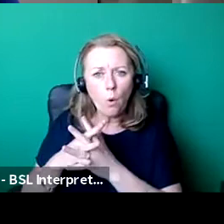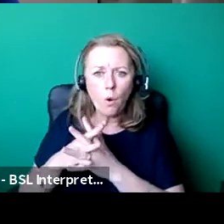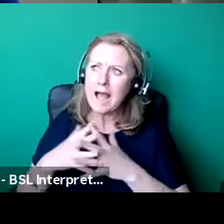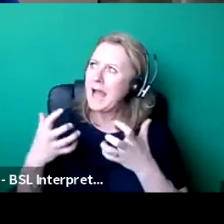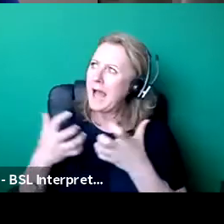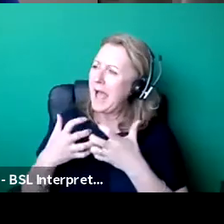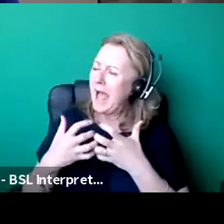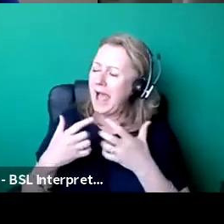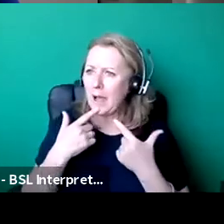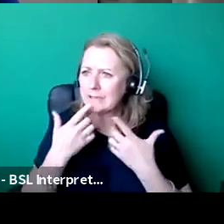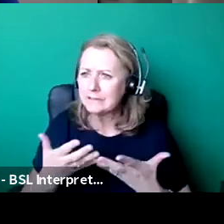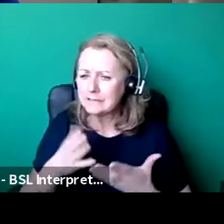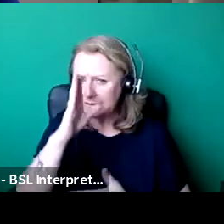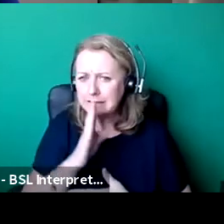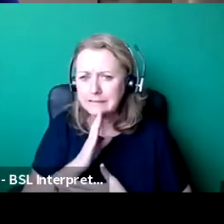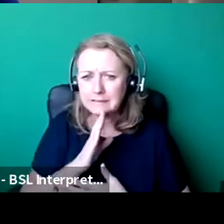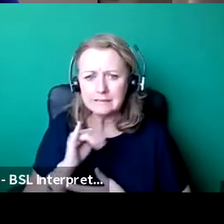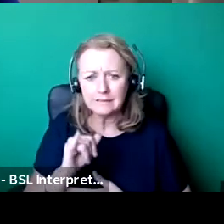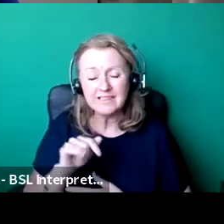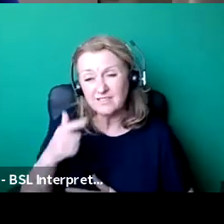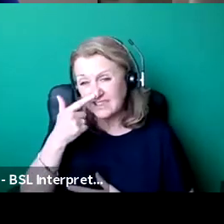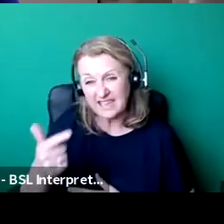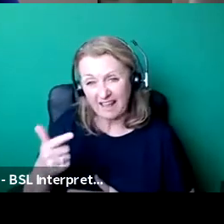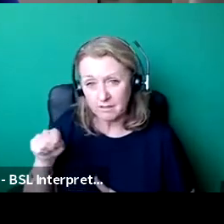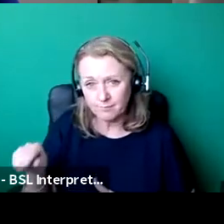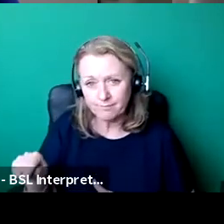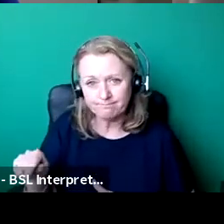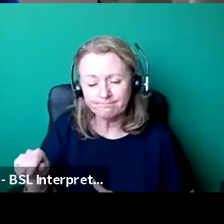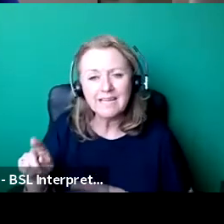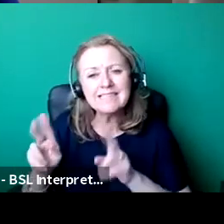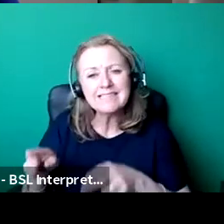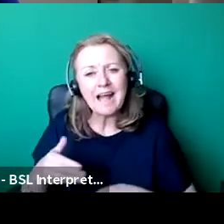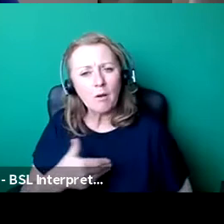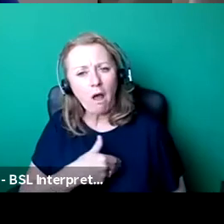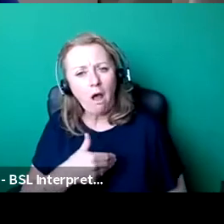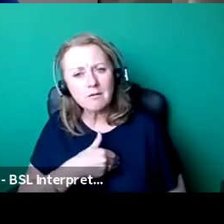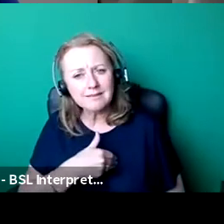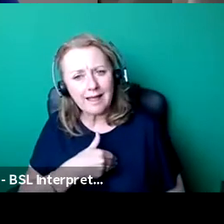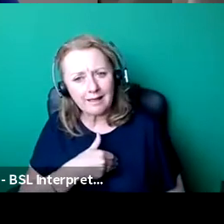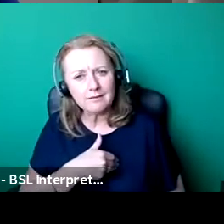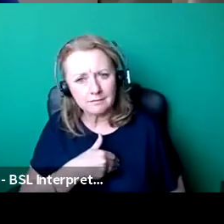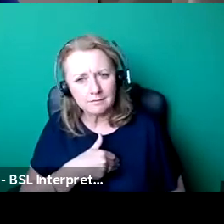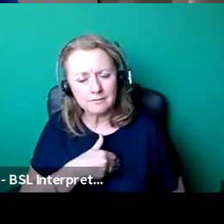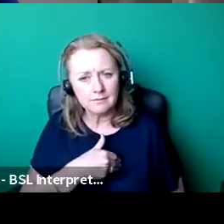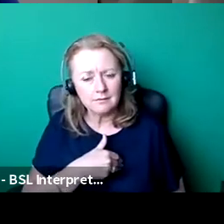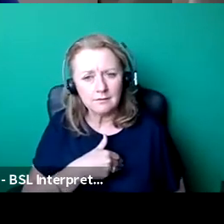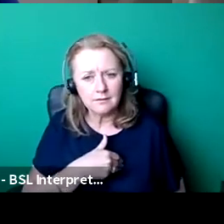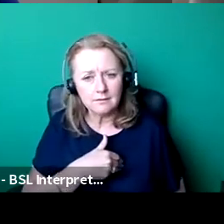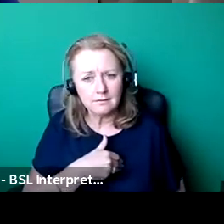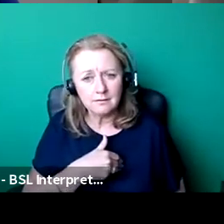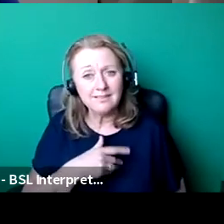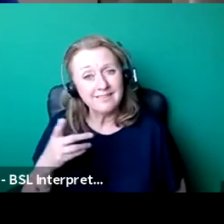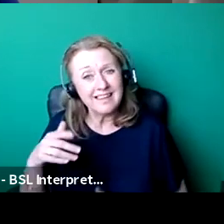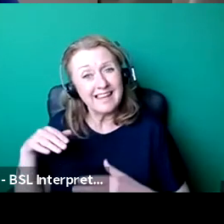it's quite sad. Her daughter was 7 years old when she died from a heart attack at the